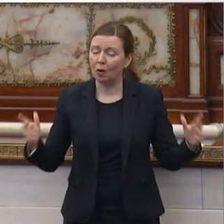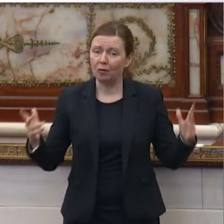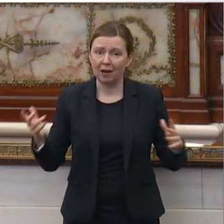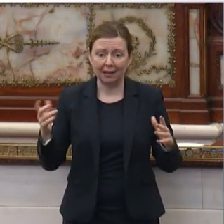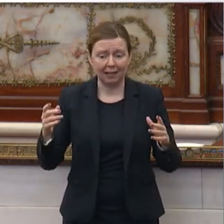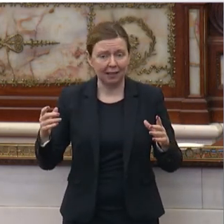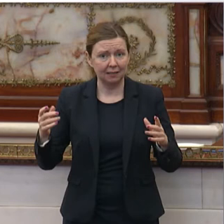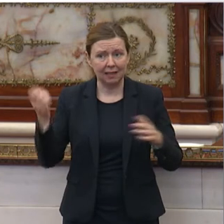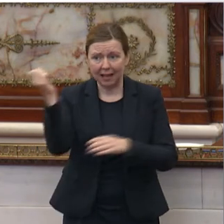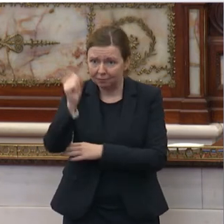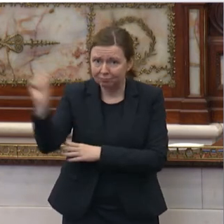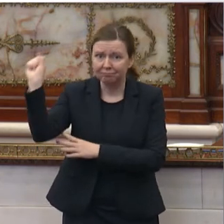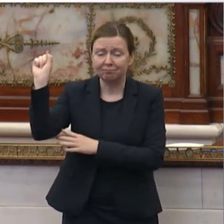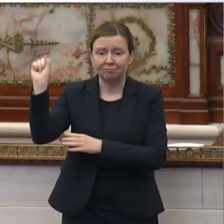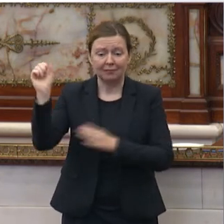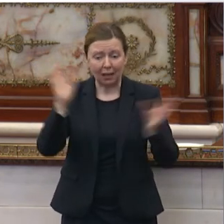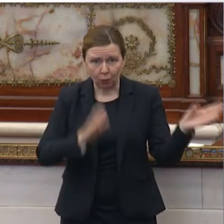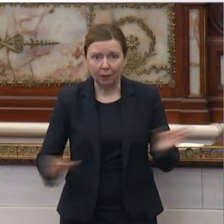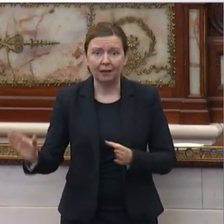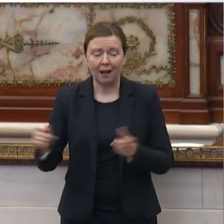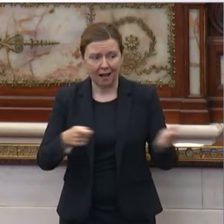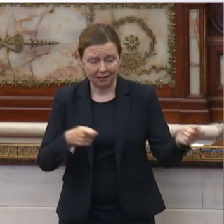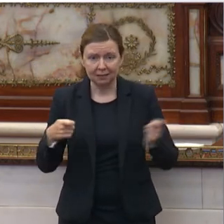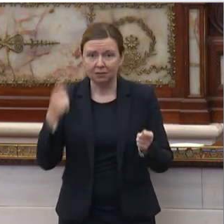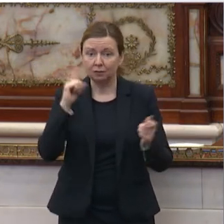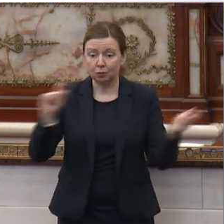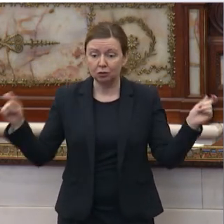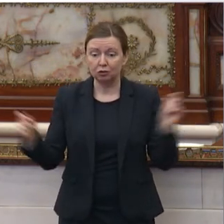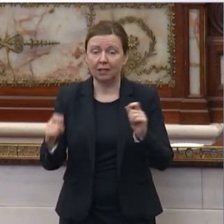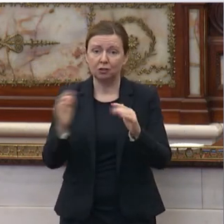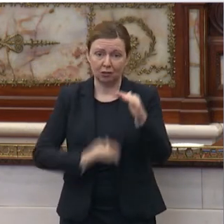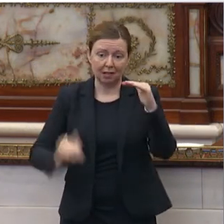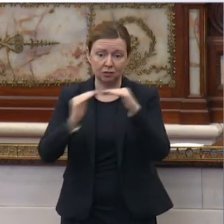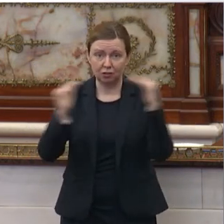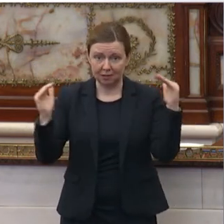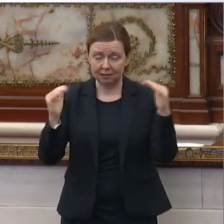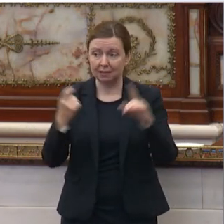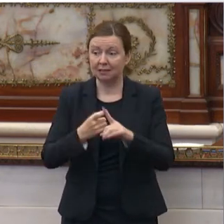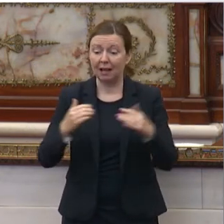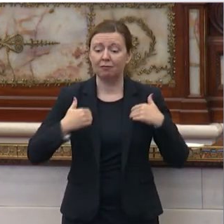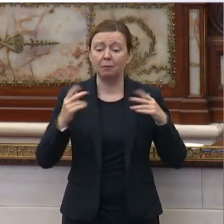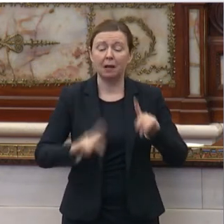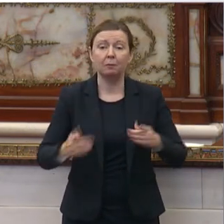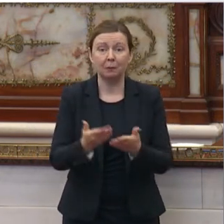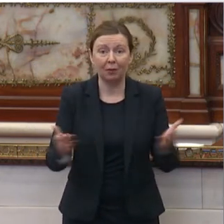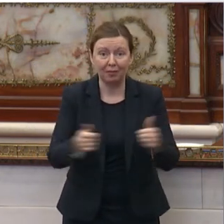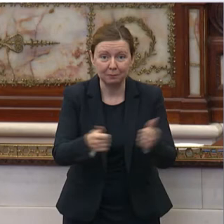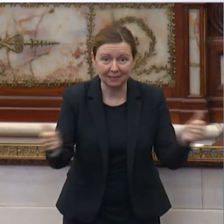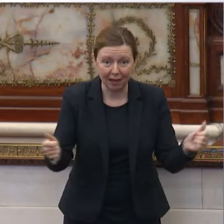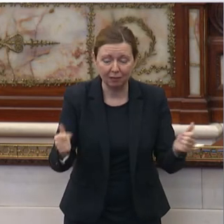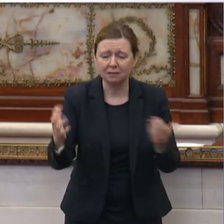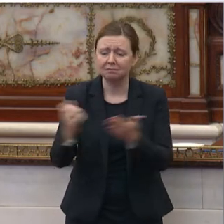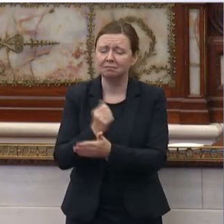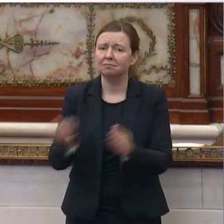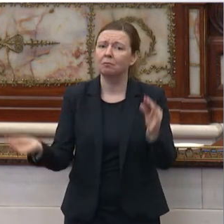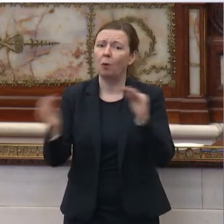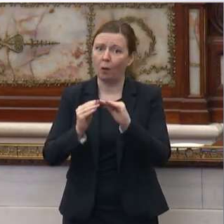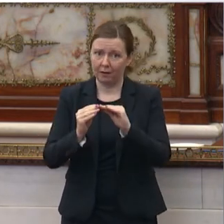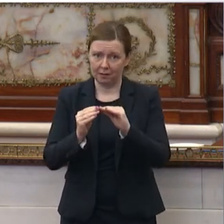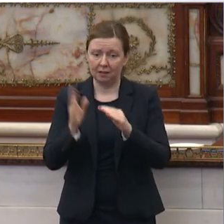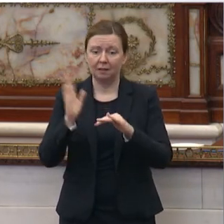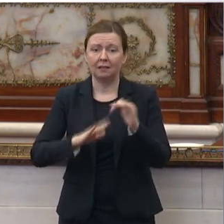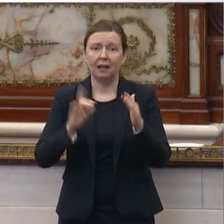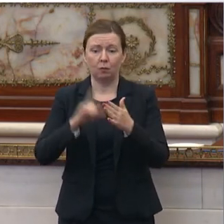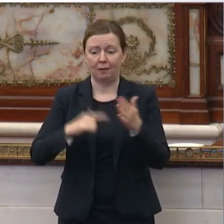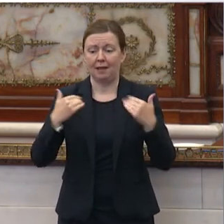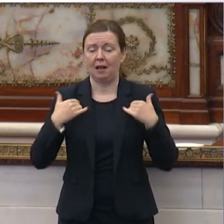activated and organized for change and justice, and from young people themselves who deserve so much better than what they